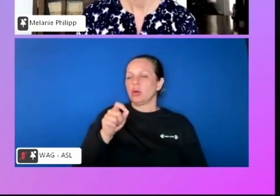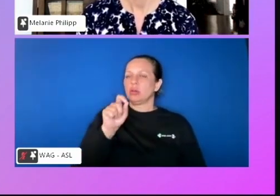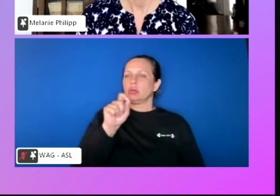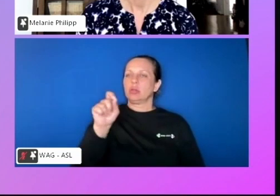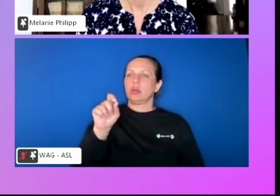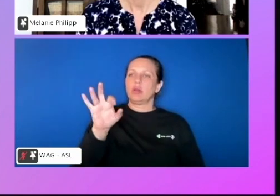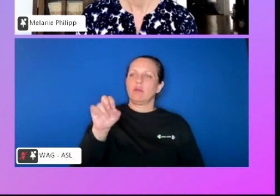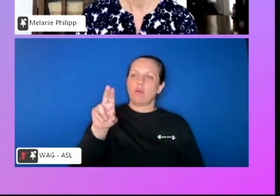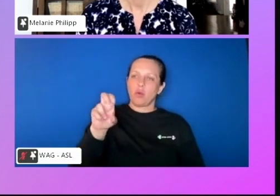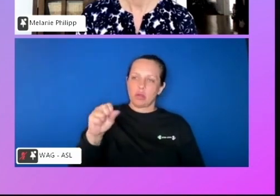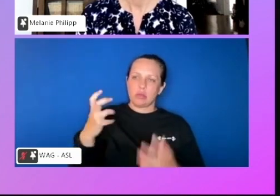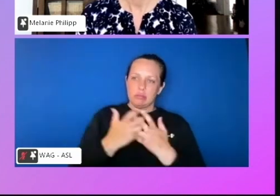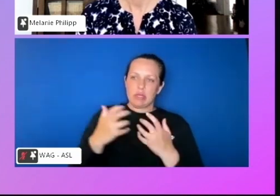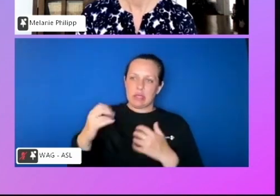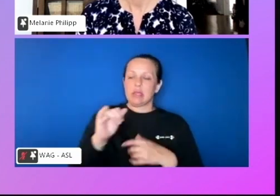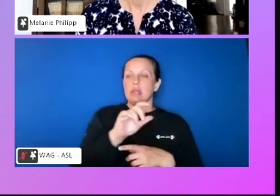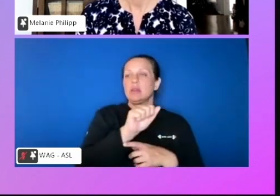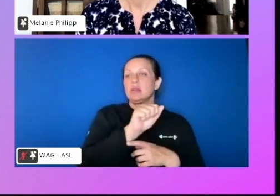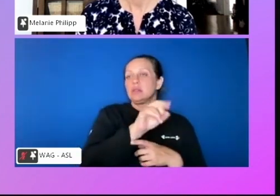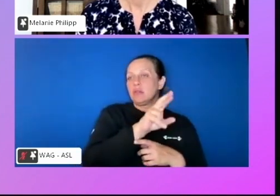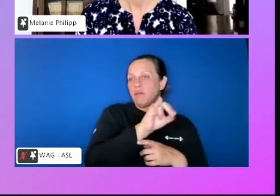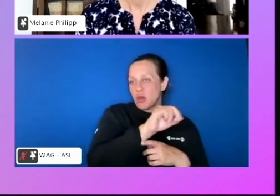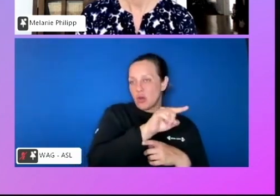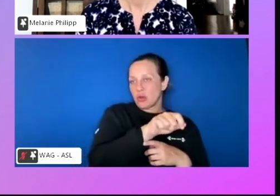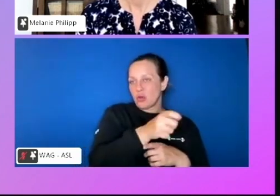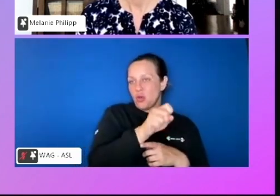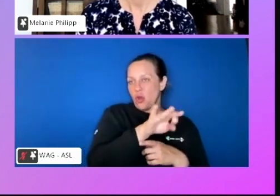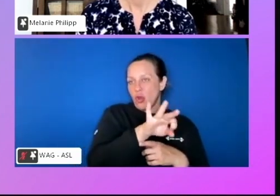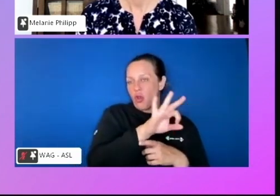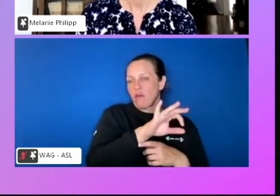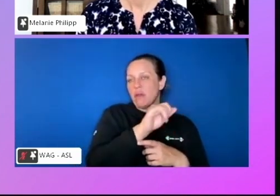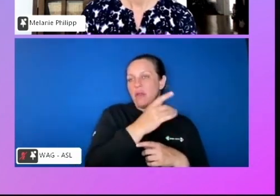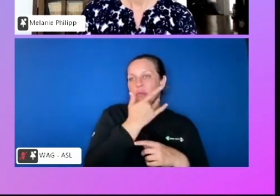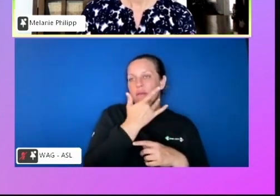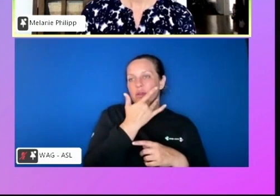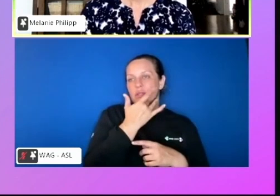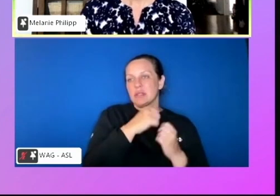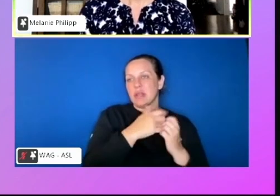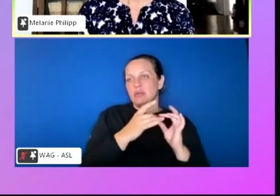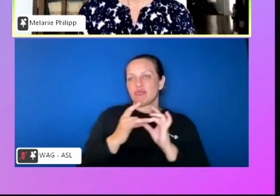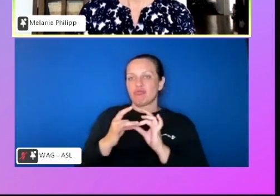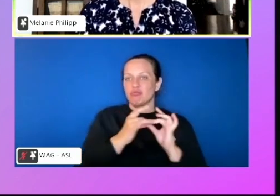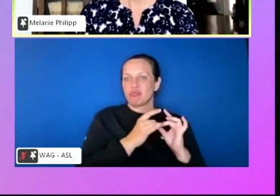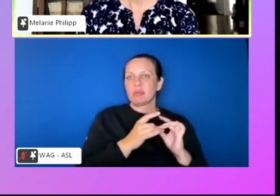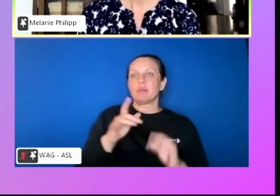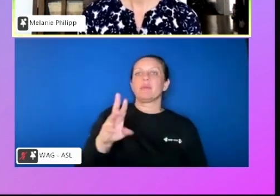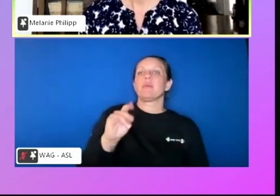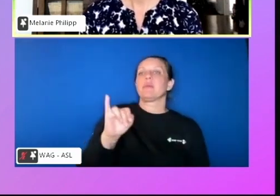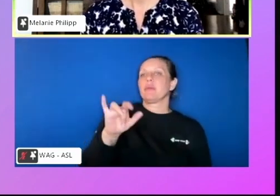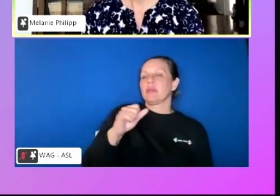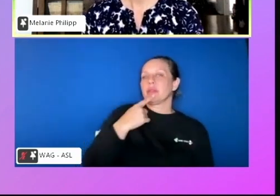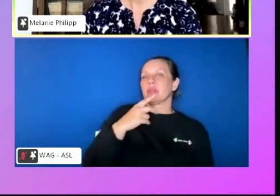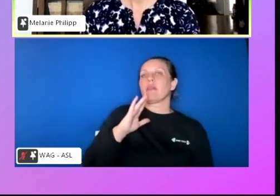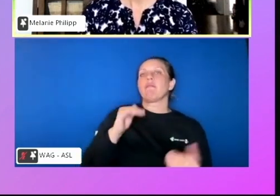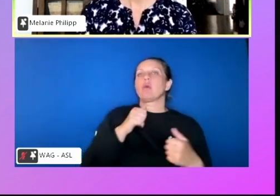like Safari that allow you to turn off focus state visibility in the preferences? So focus not obscured is